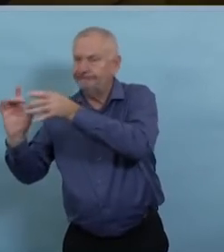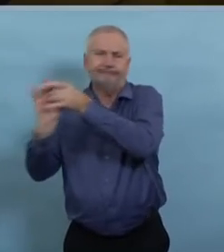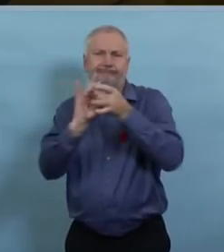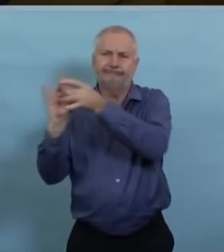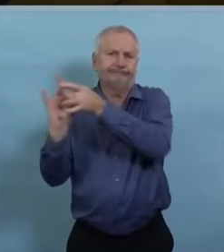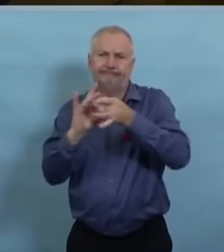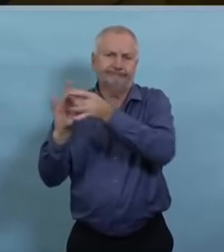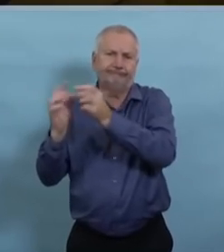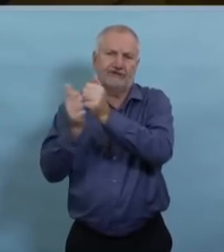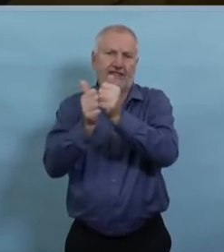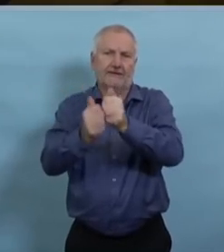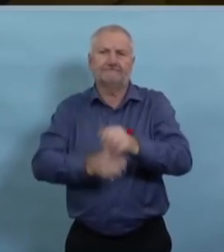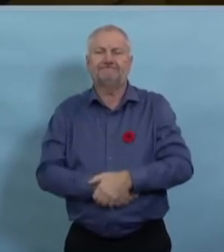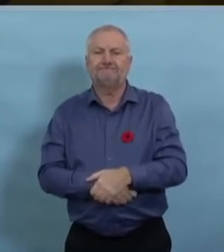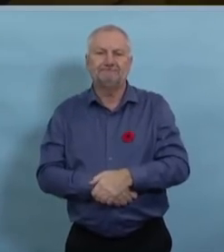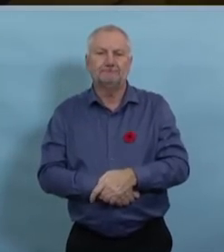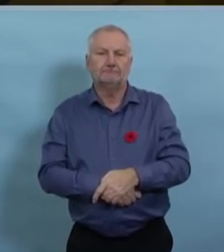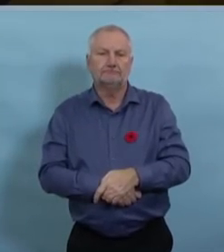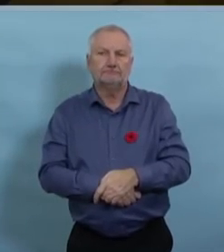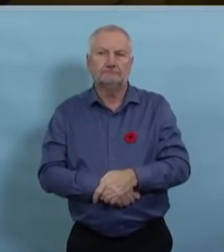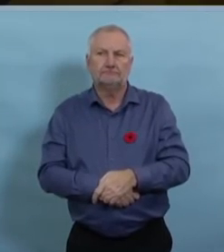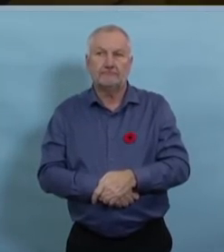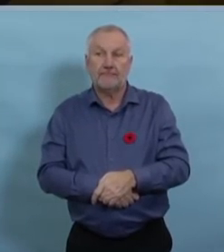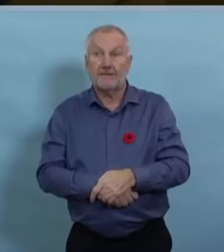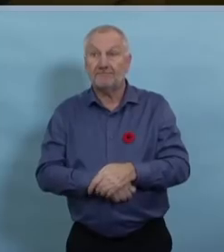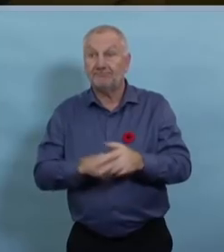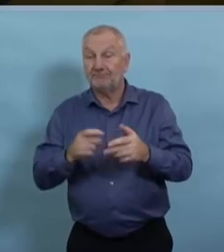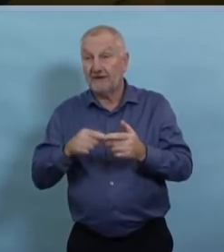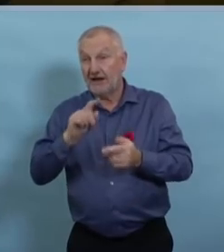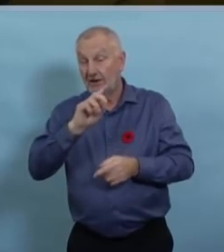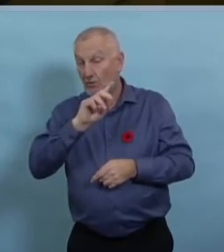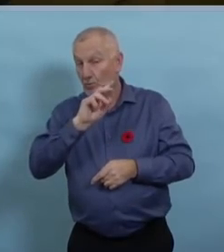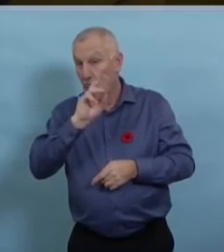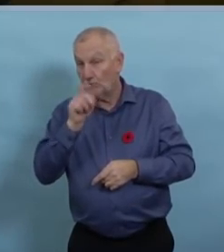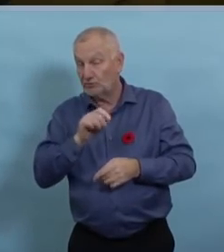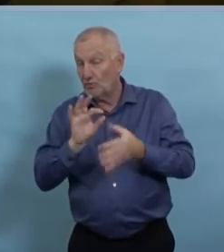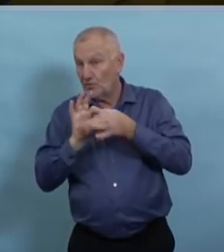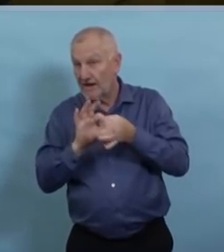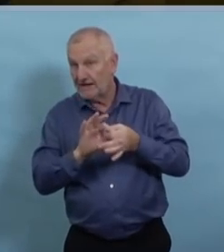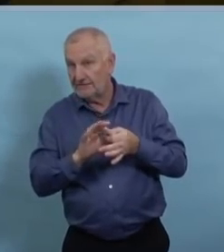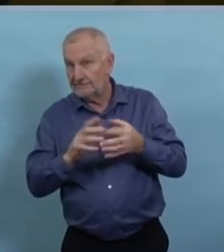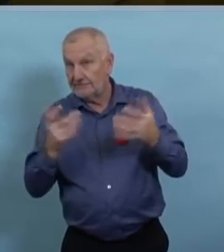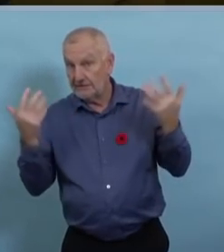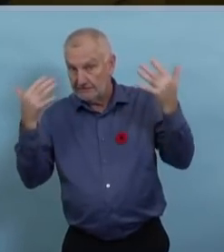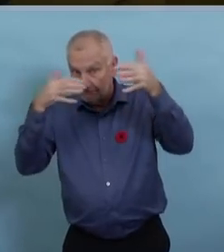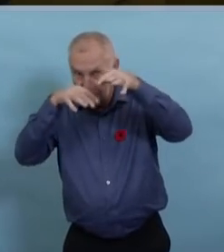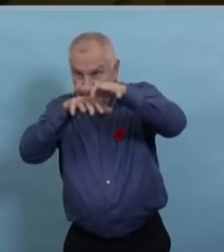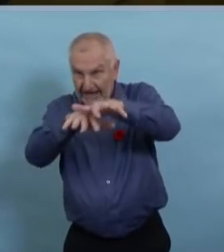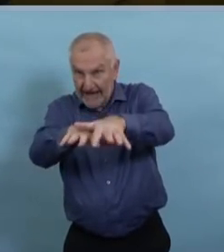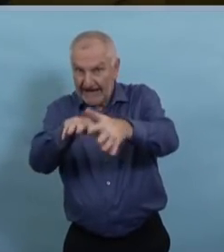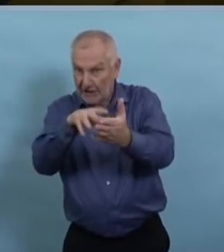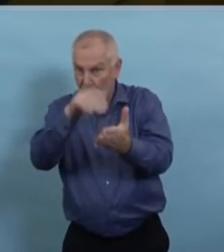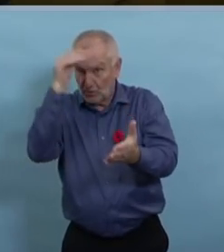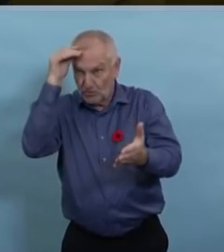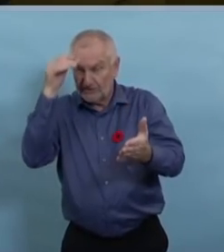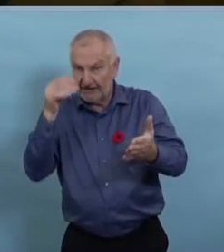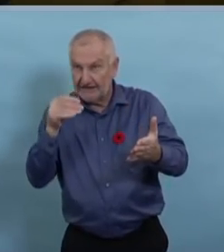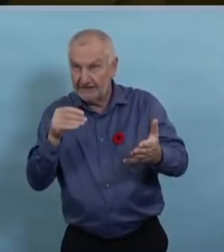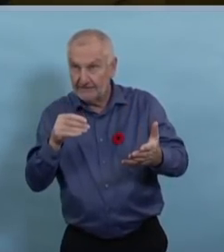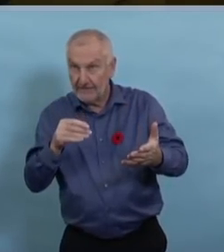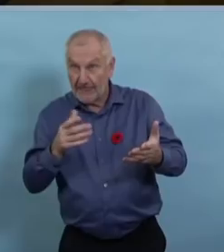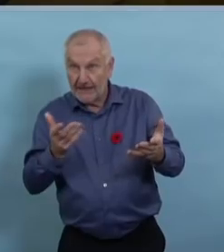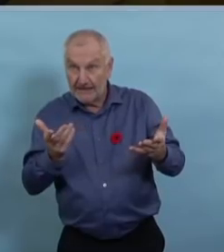And in terms of, you know, my question was regarding blended learning too, which involves some online learning, and